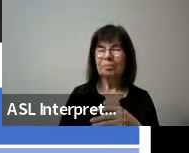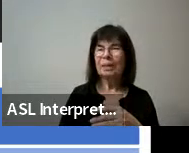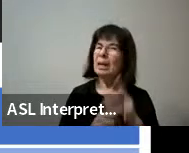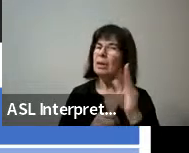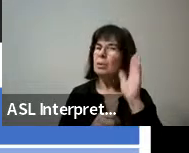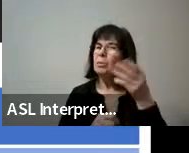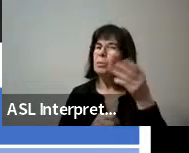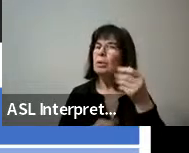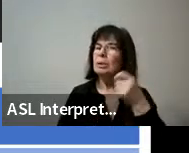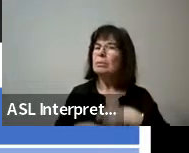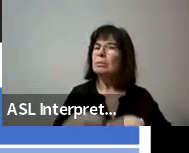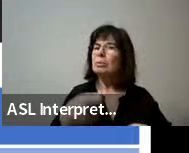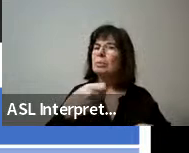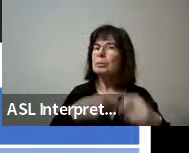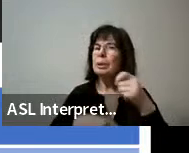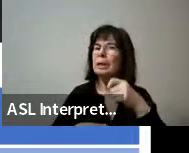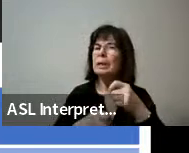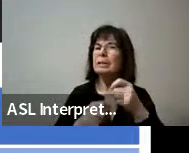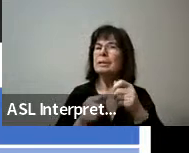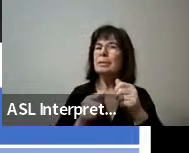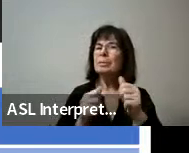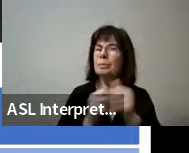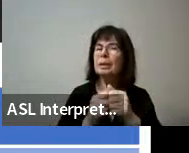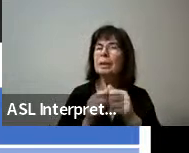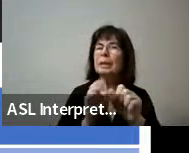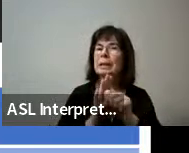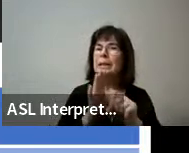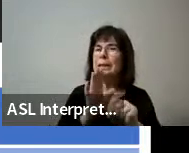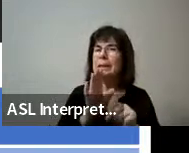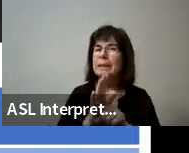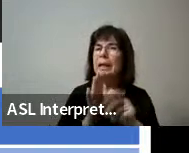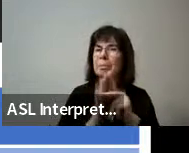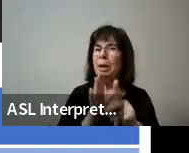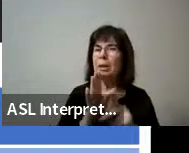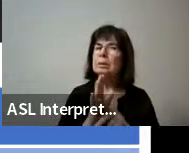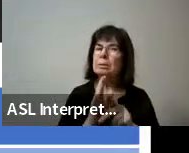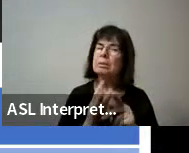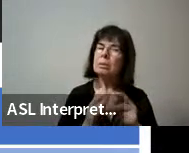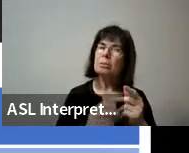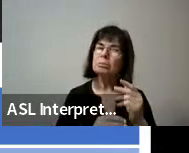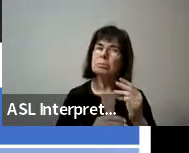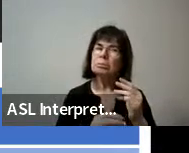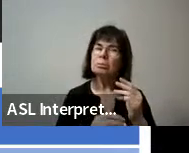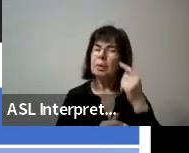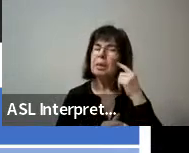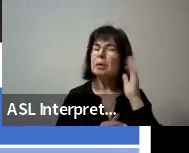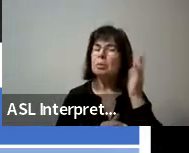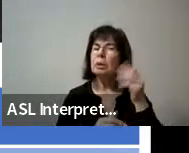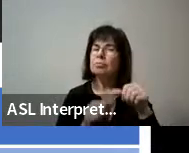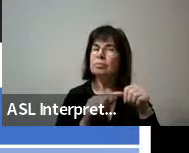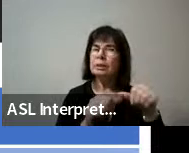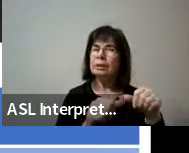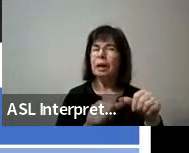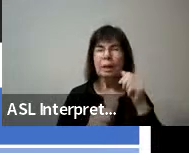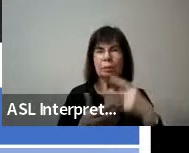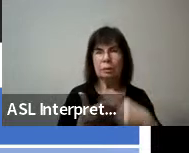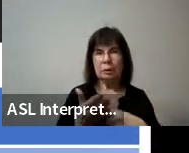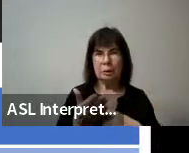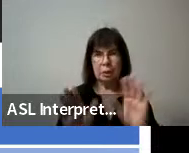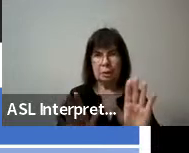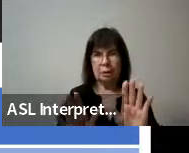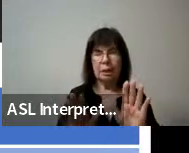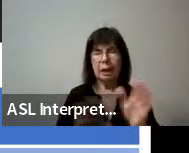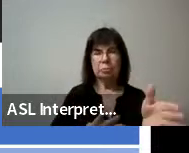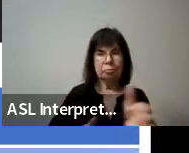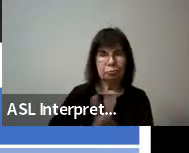replaced by state policies that we expect still to remain in place. So I'm not going to cover those today